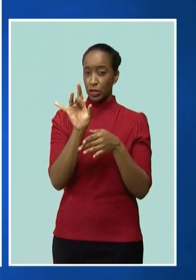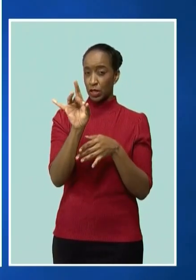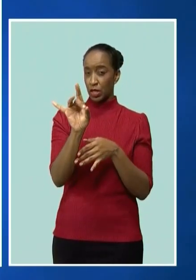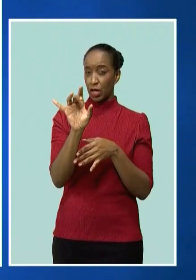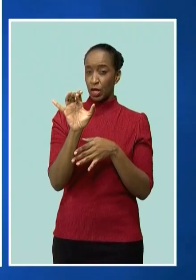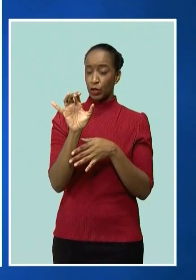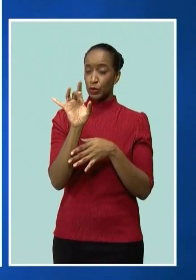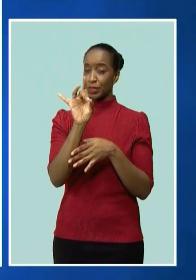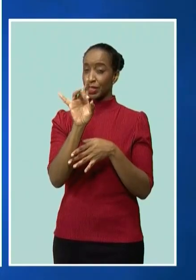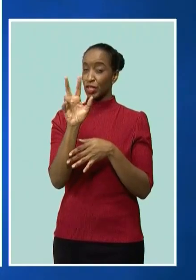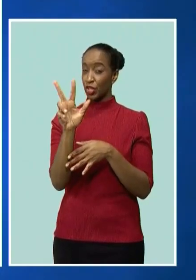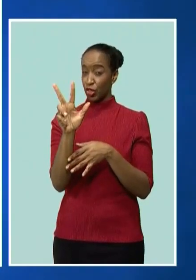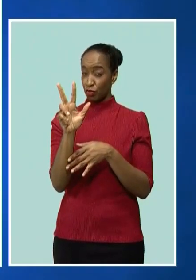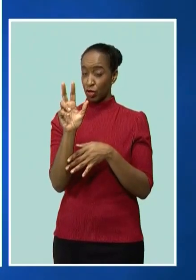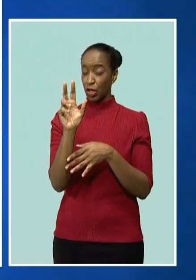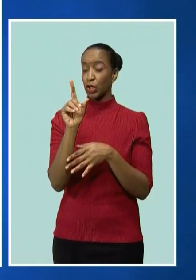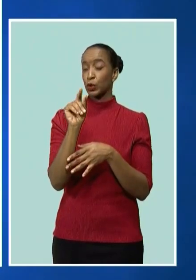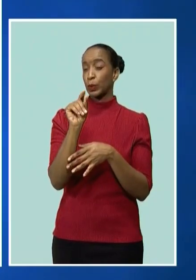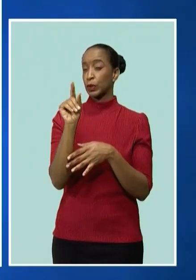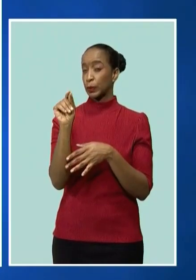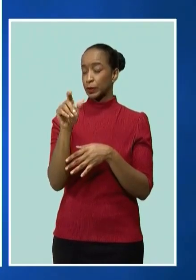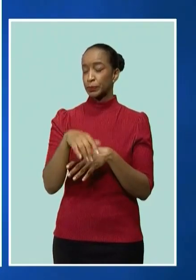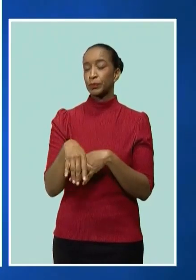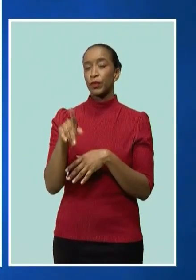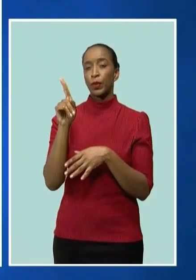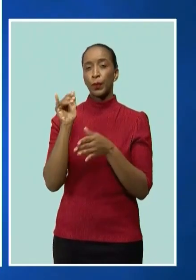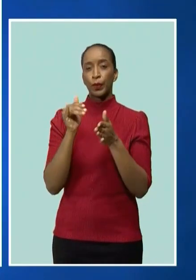1,584,883 in 2020 to